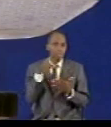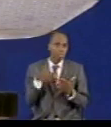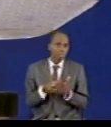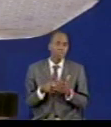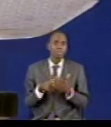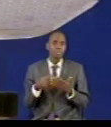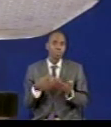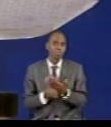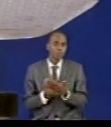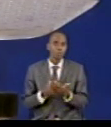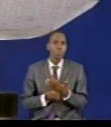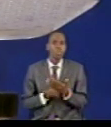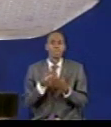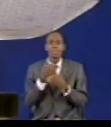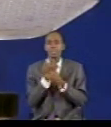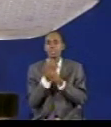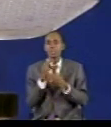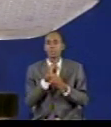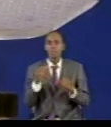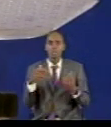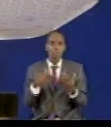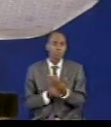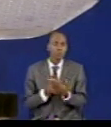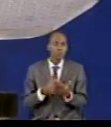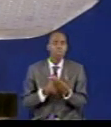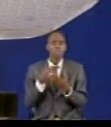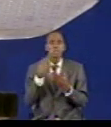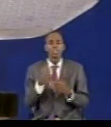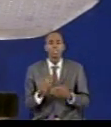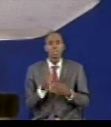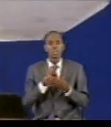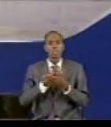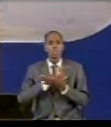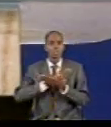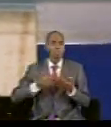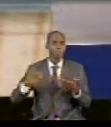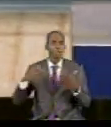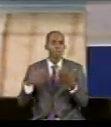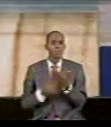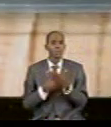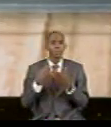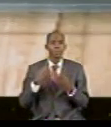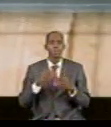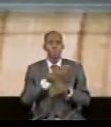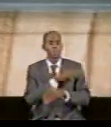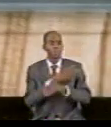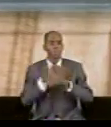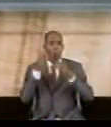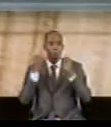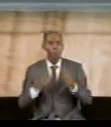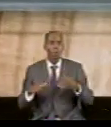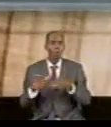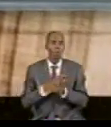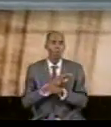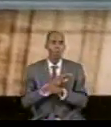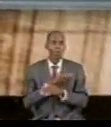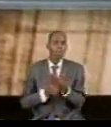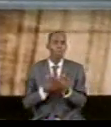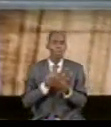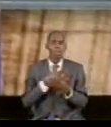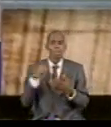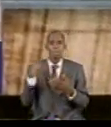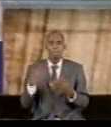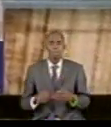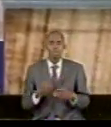gospel, the saving gospel, the sanctifying gospel, the mighty, powerful gospel, and the sustaining gospel,